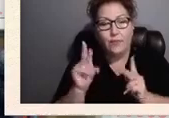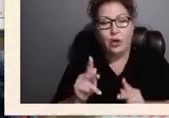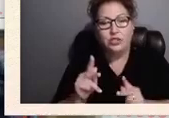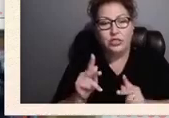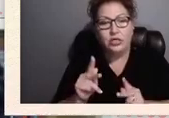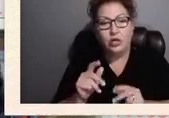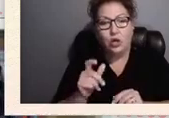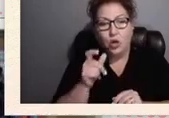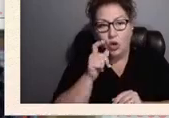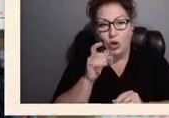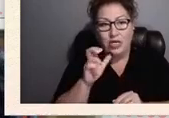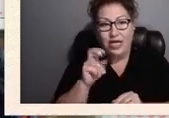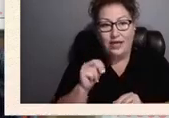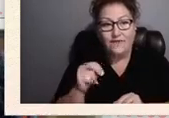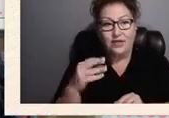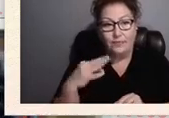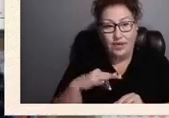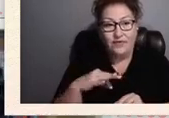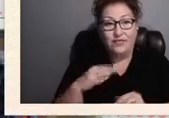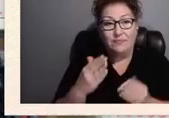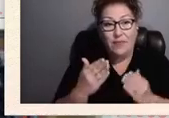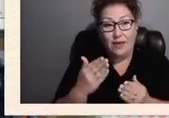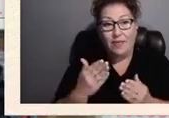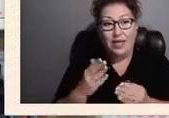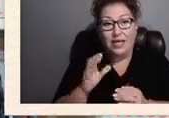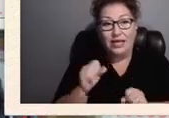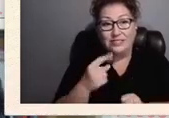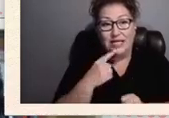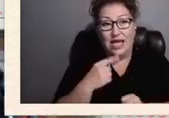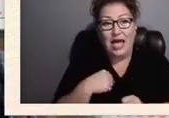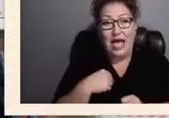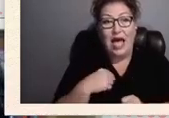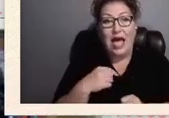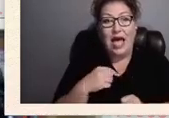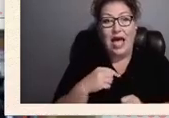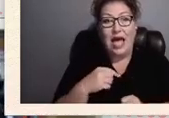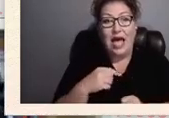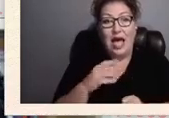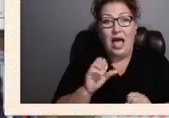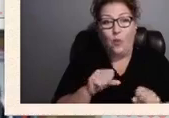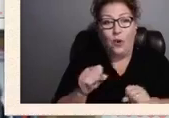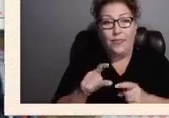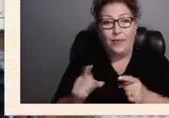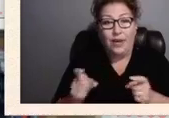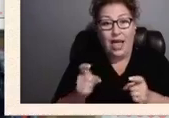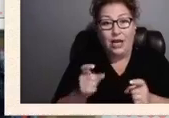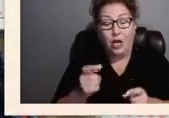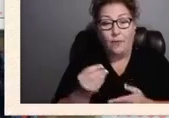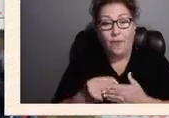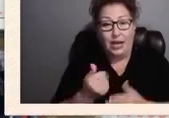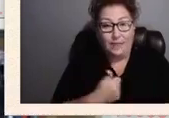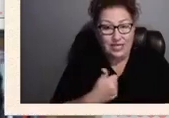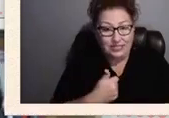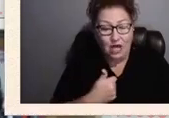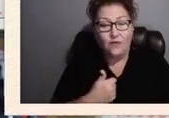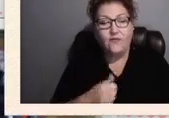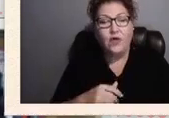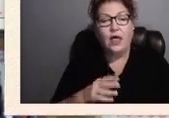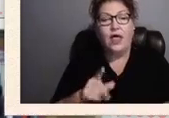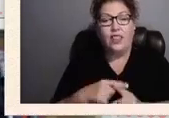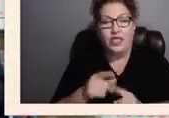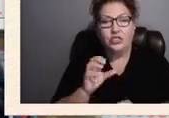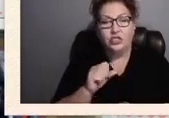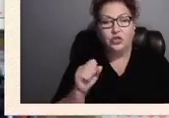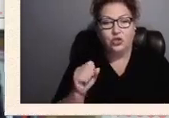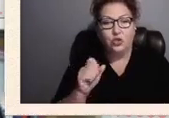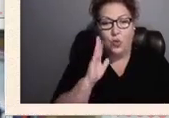receiving benefits may be able to say, hey, I can handle this money. I want to be able to handle the money myself. And can you Social Security look at that and see whether or not you'll